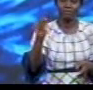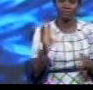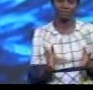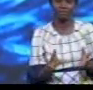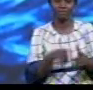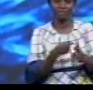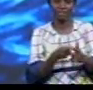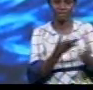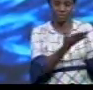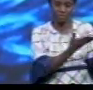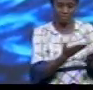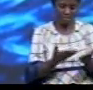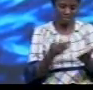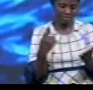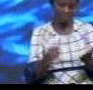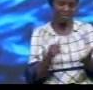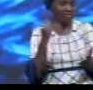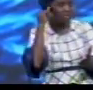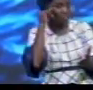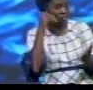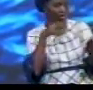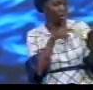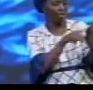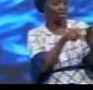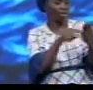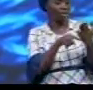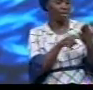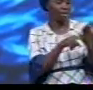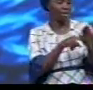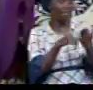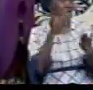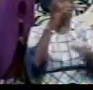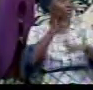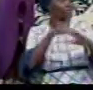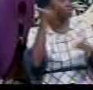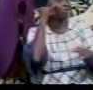pa, 11 digits. Hello,